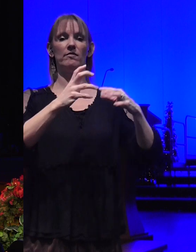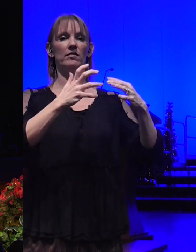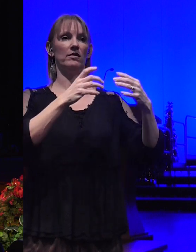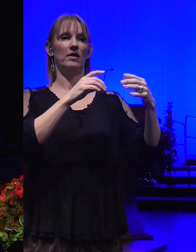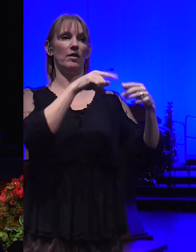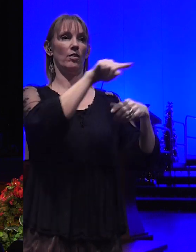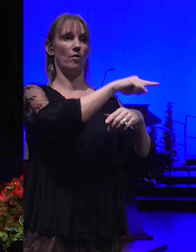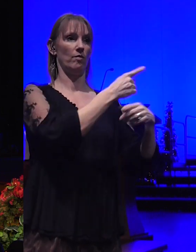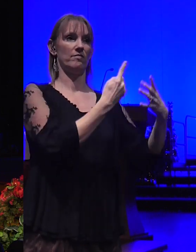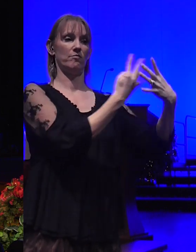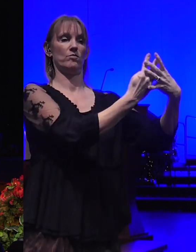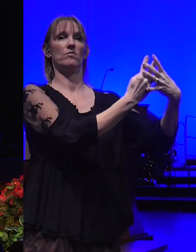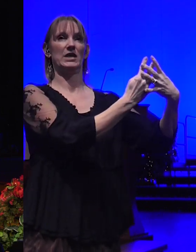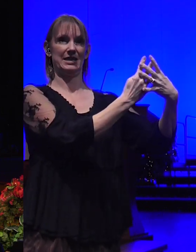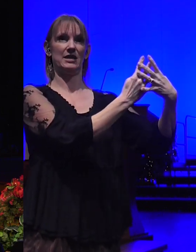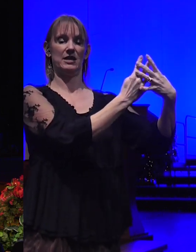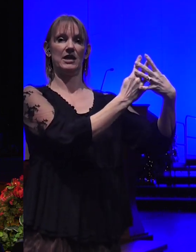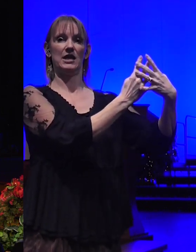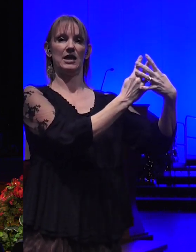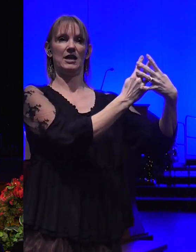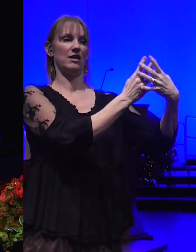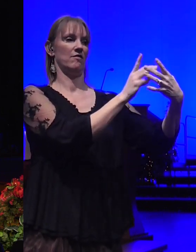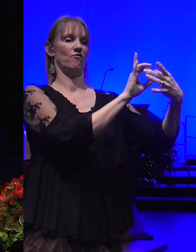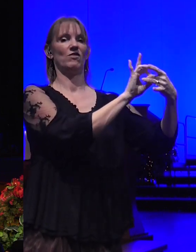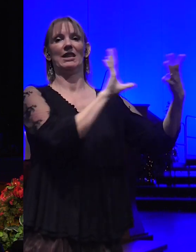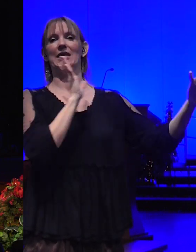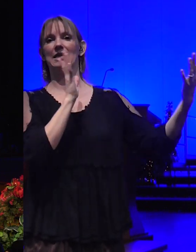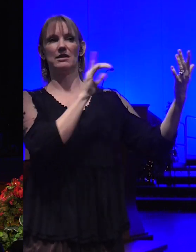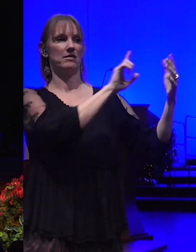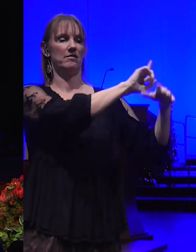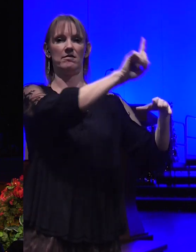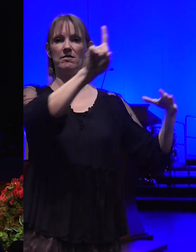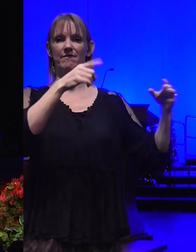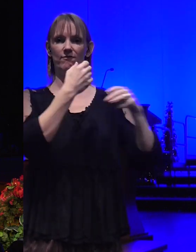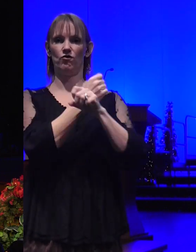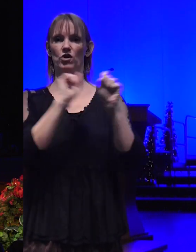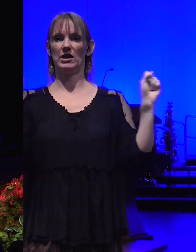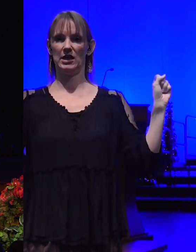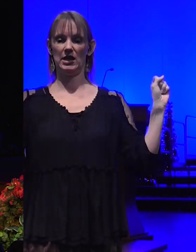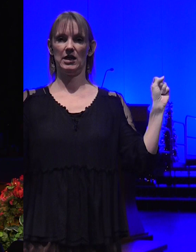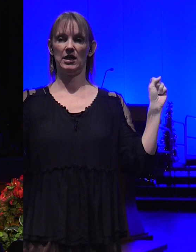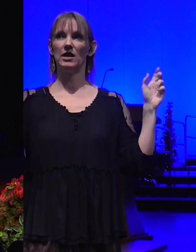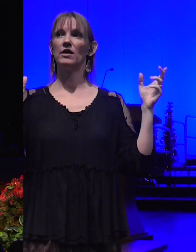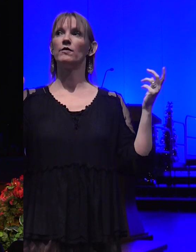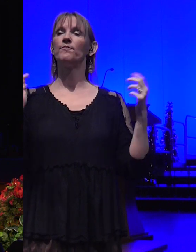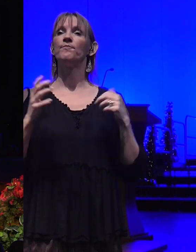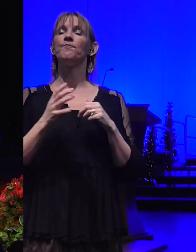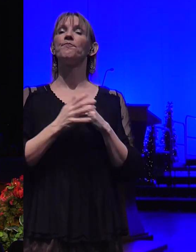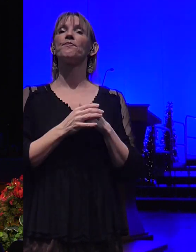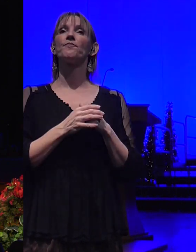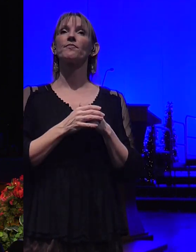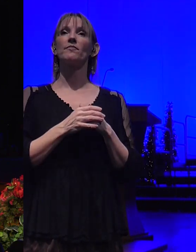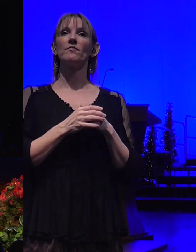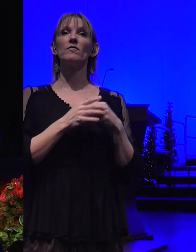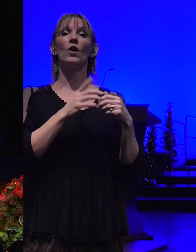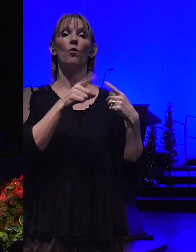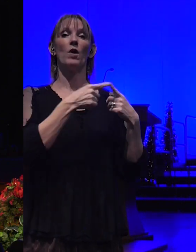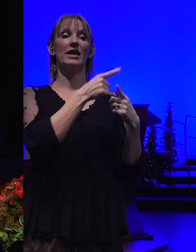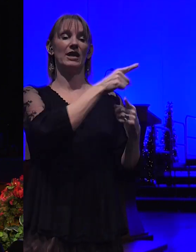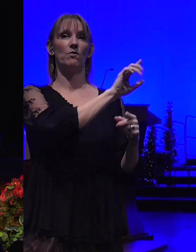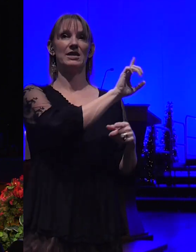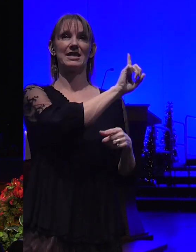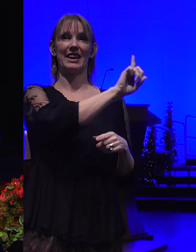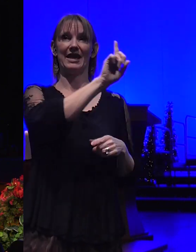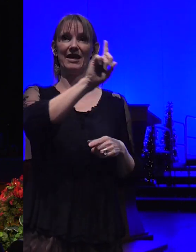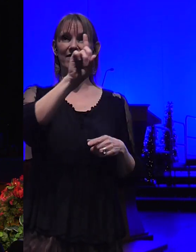been captivated were released. But as he was moving to move forth from that prison,